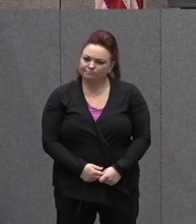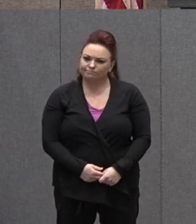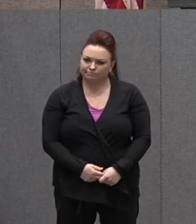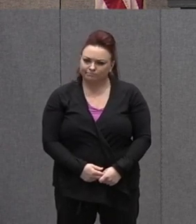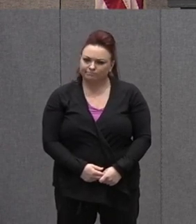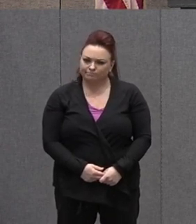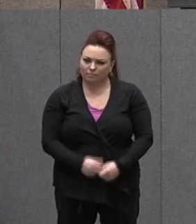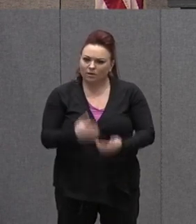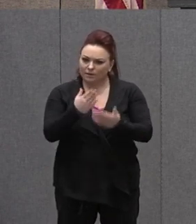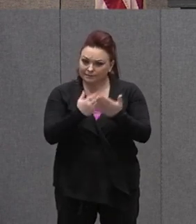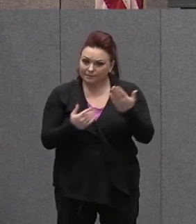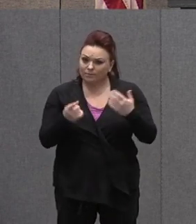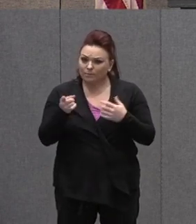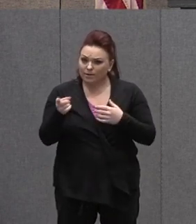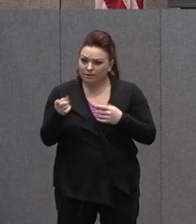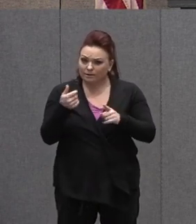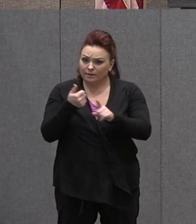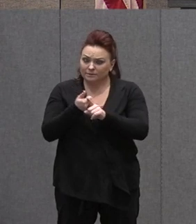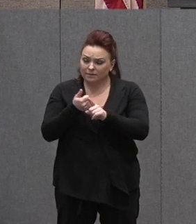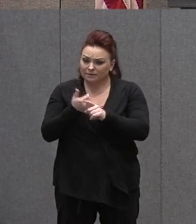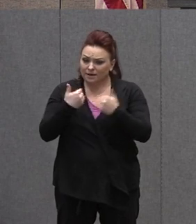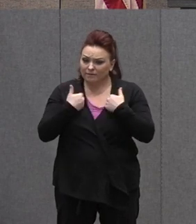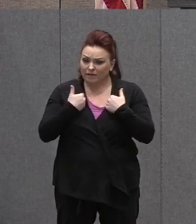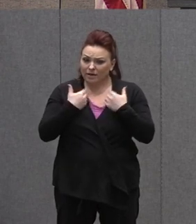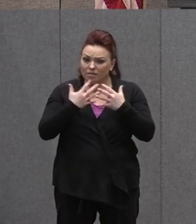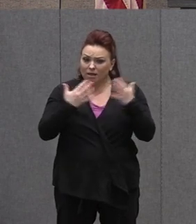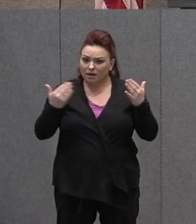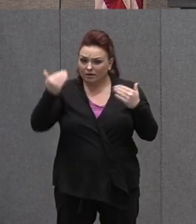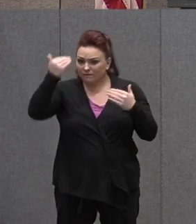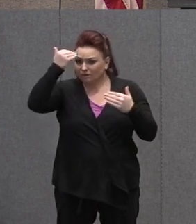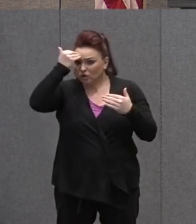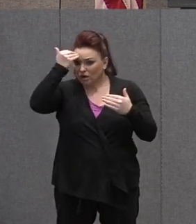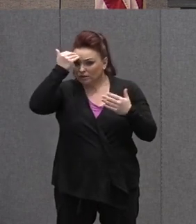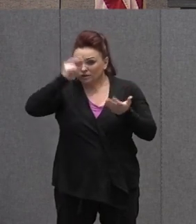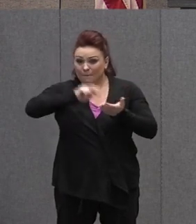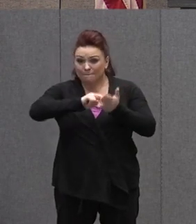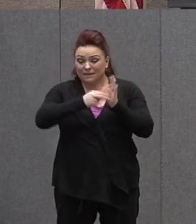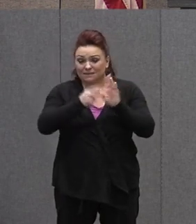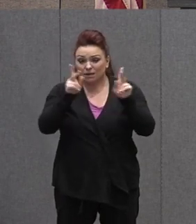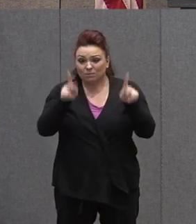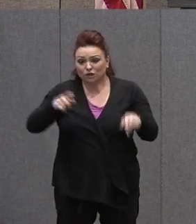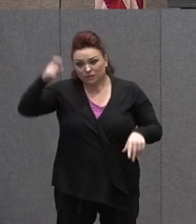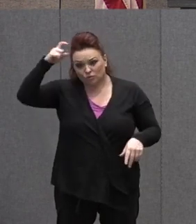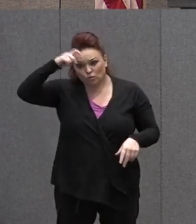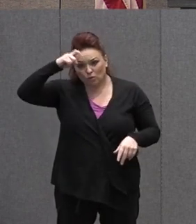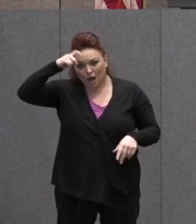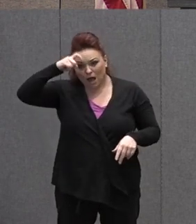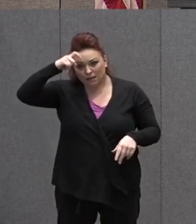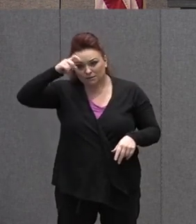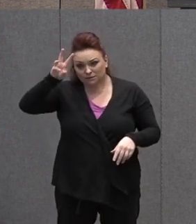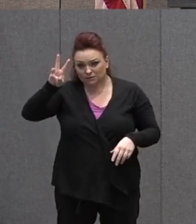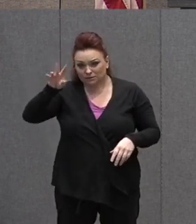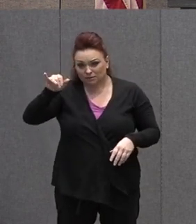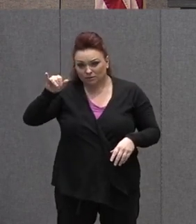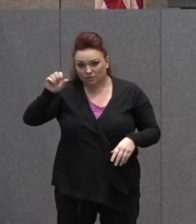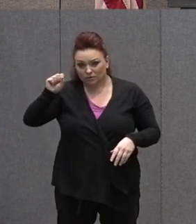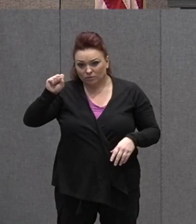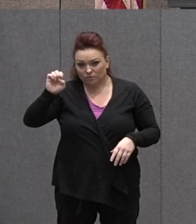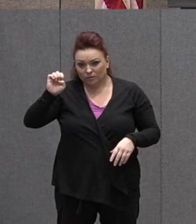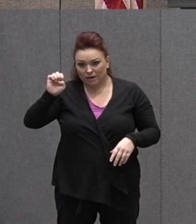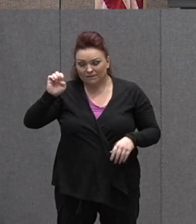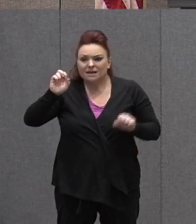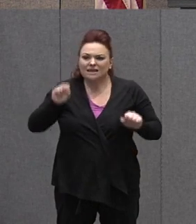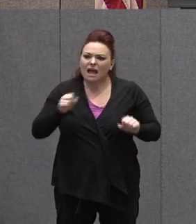Somebody who has a lot of knowledge might be somebody who's wise. Let's see if we can make the word wise with